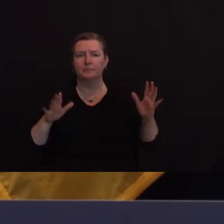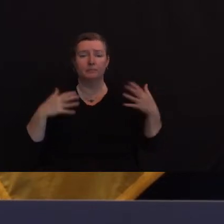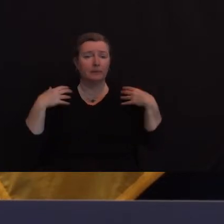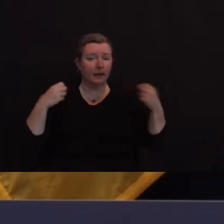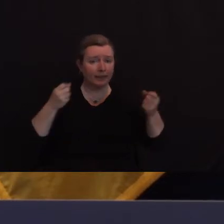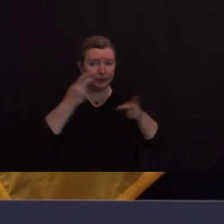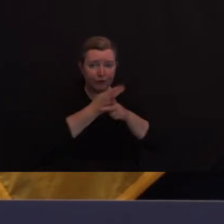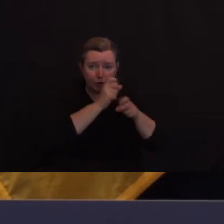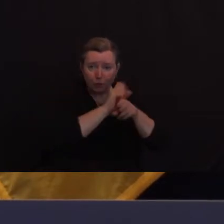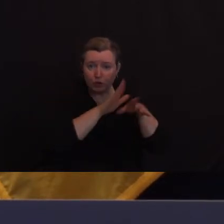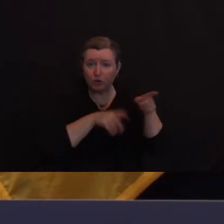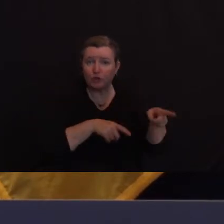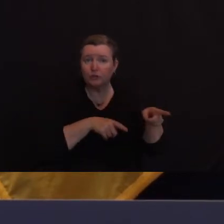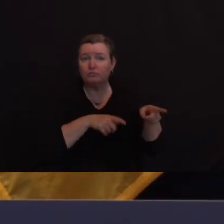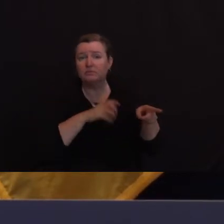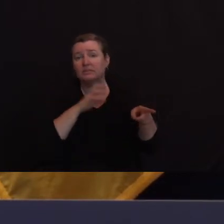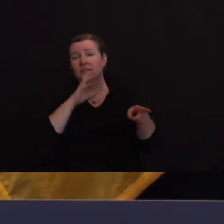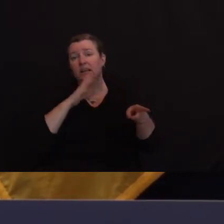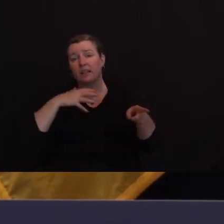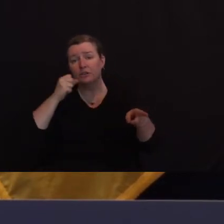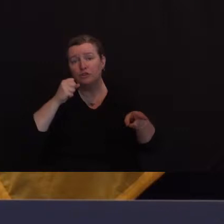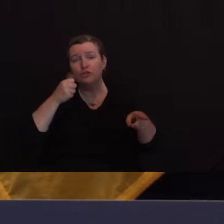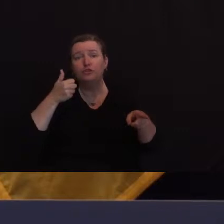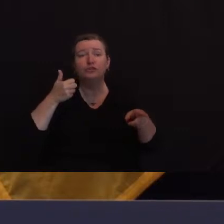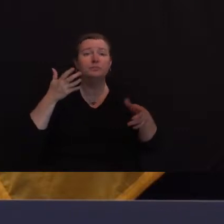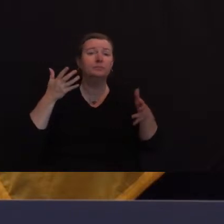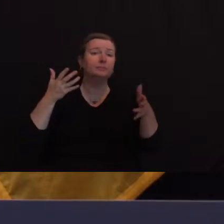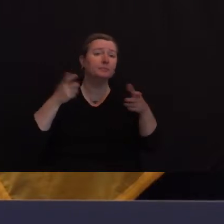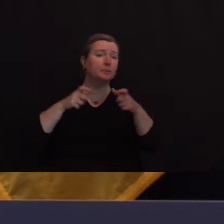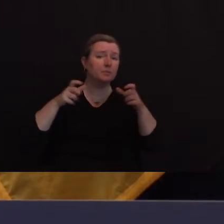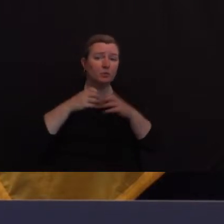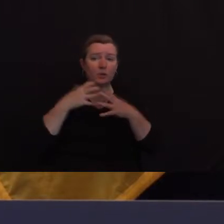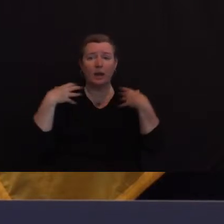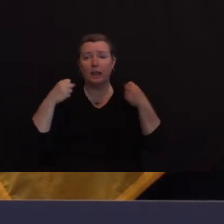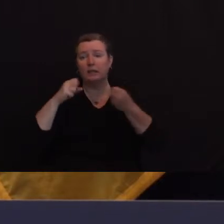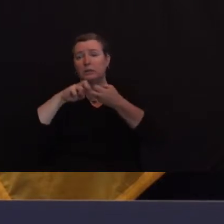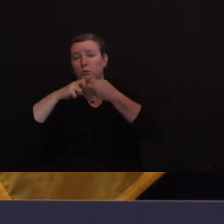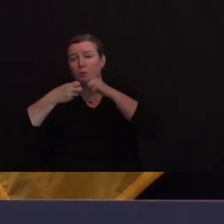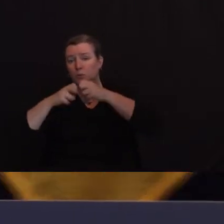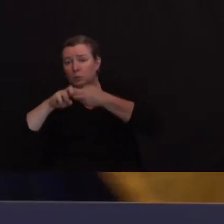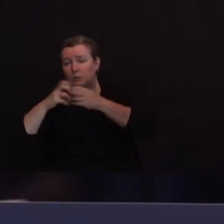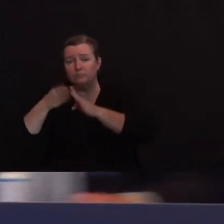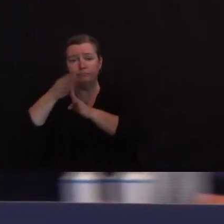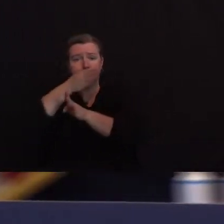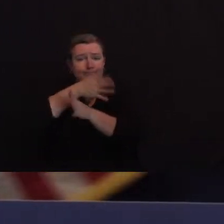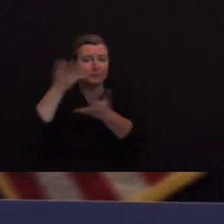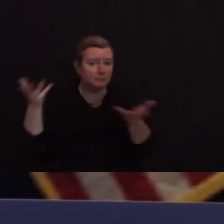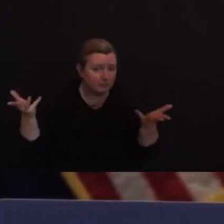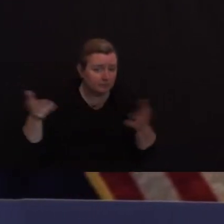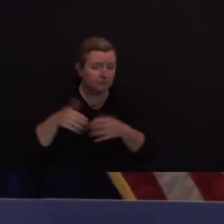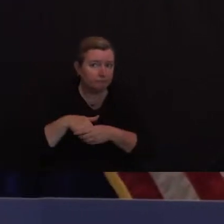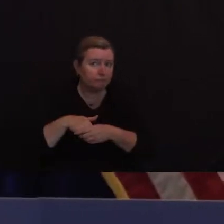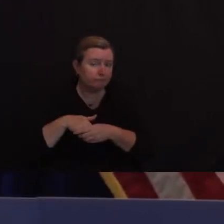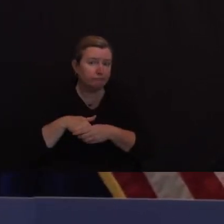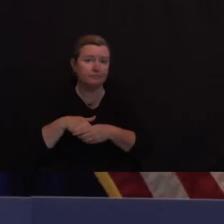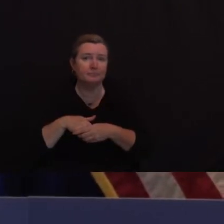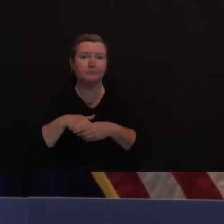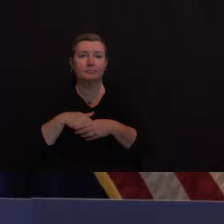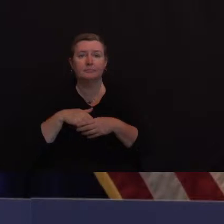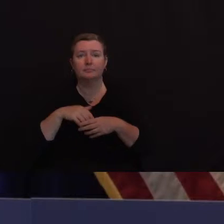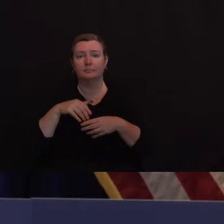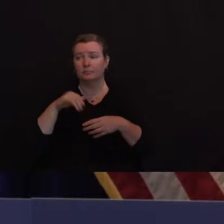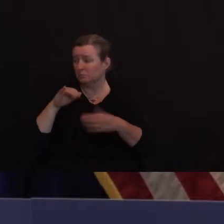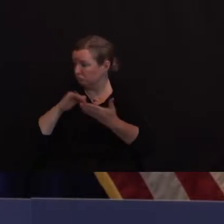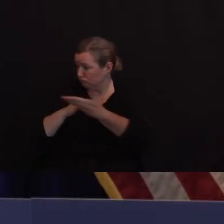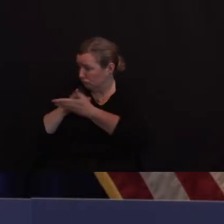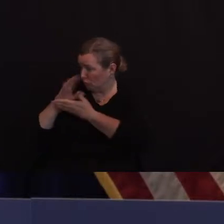and immunocompromised. Anything you want to add to that specific to the question on Camden County? Well, the first is the question on